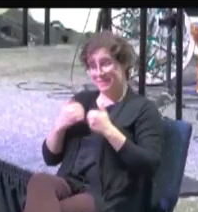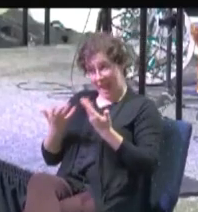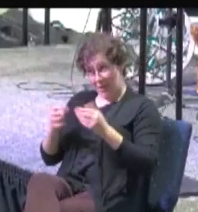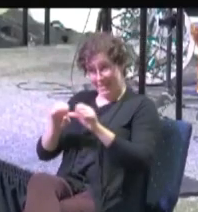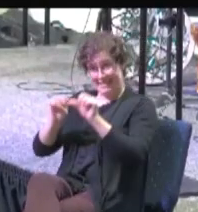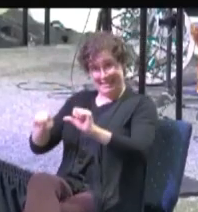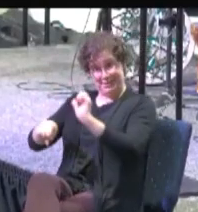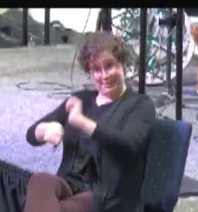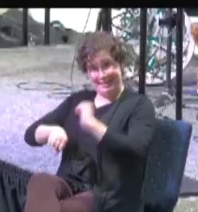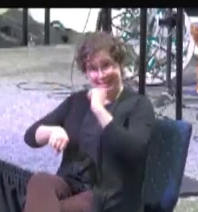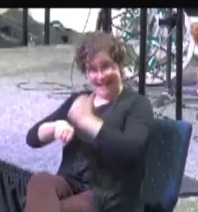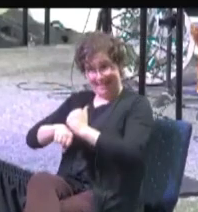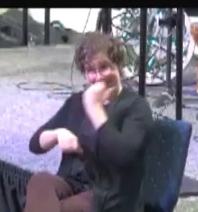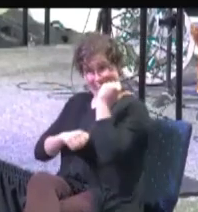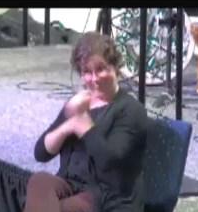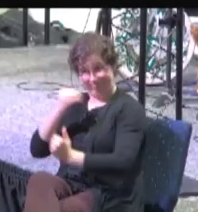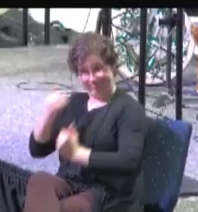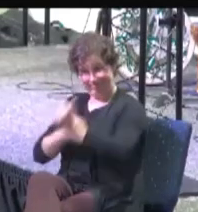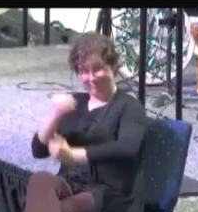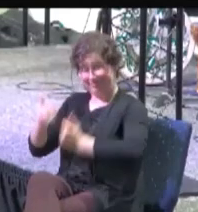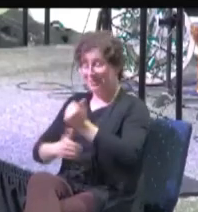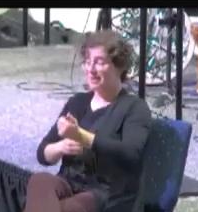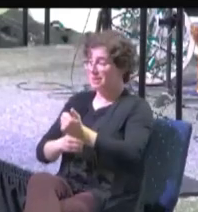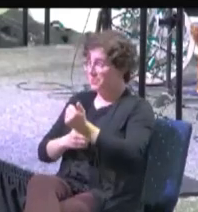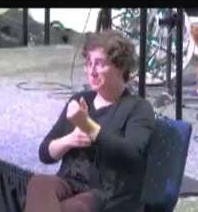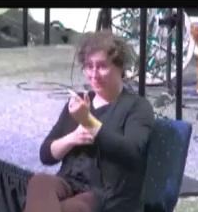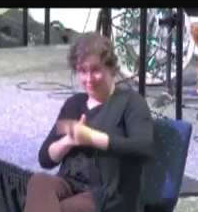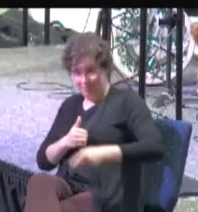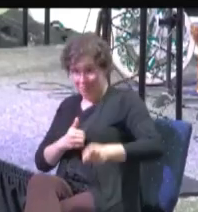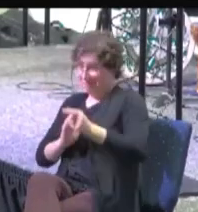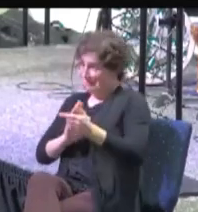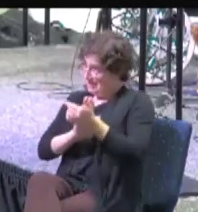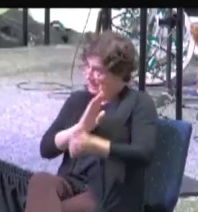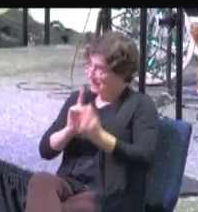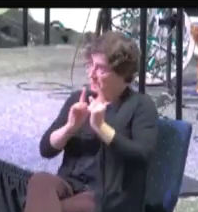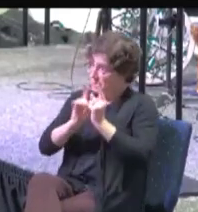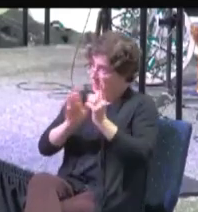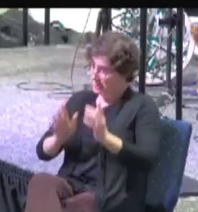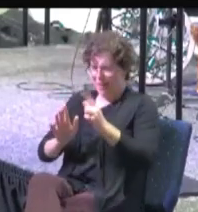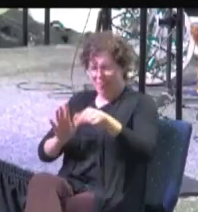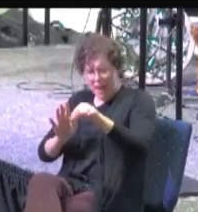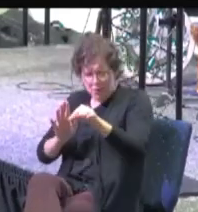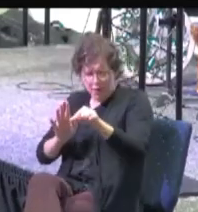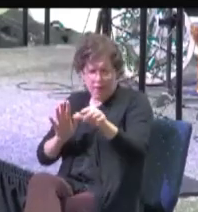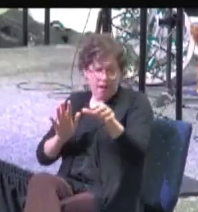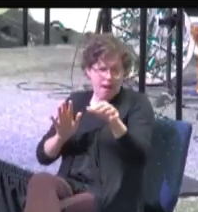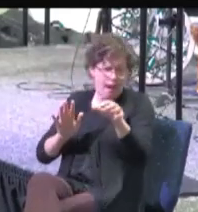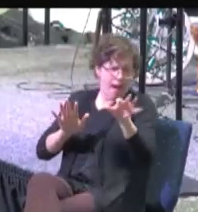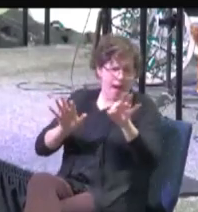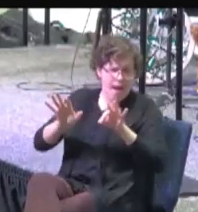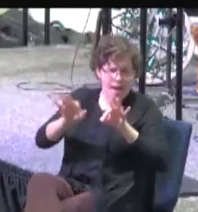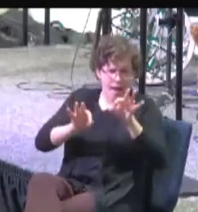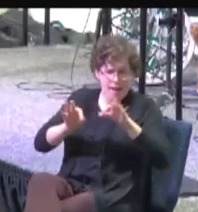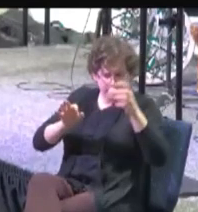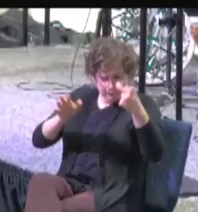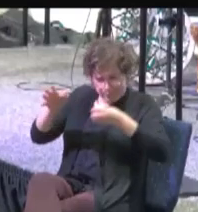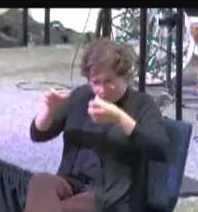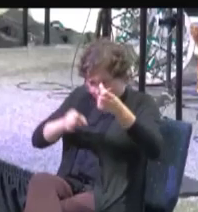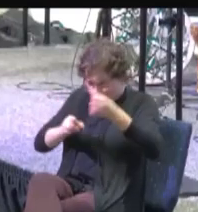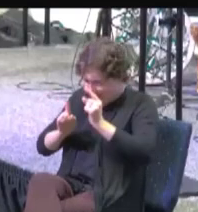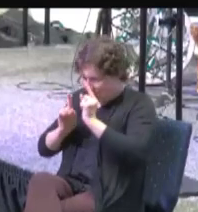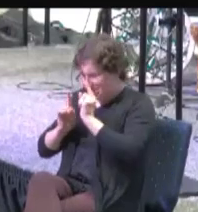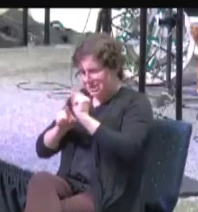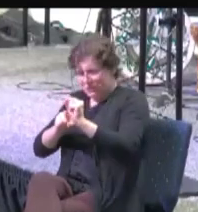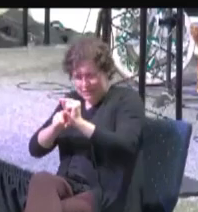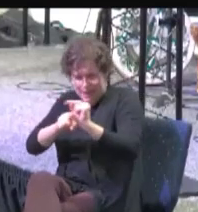set into motion where gifted translators were identified, trained, and launched as